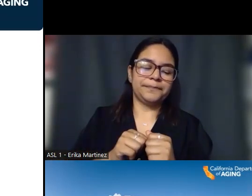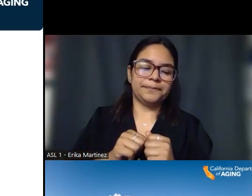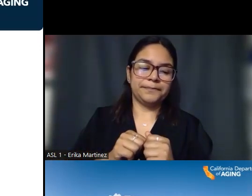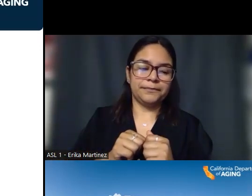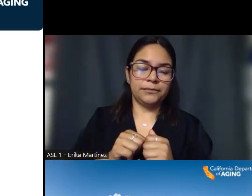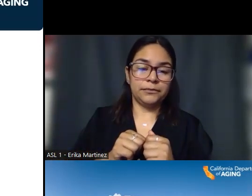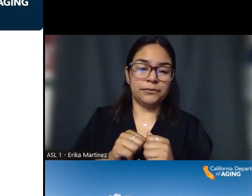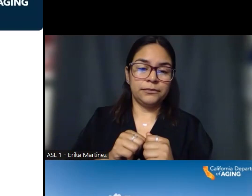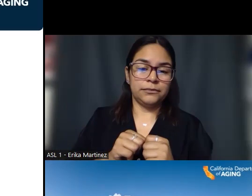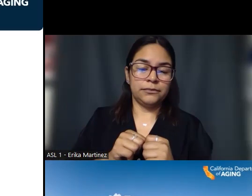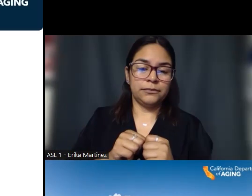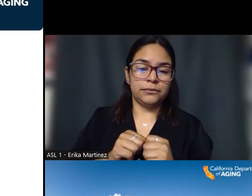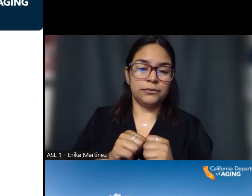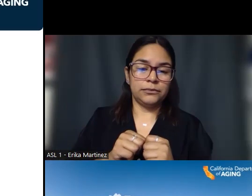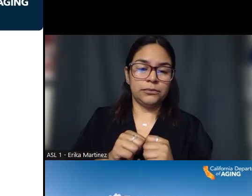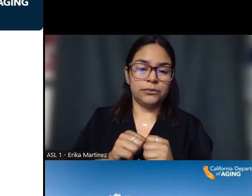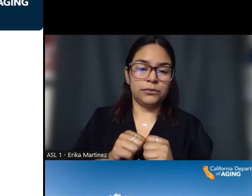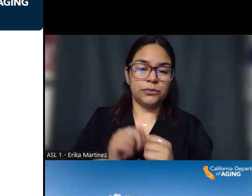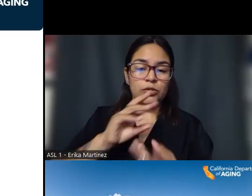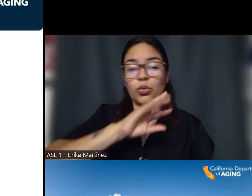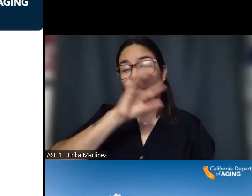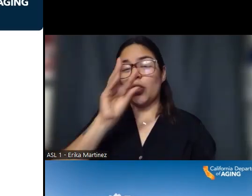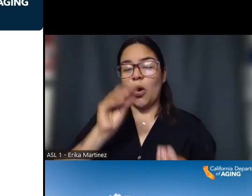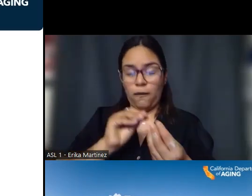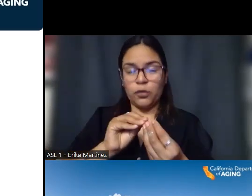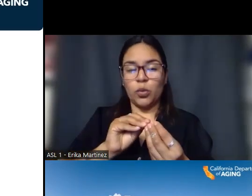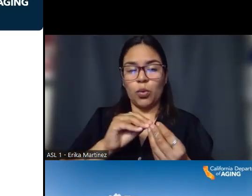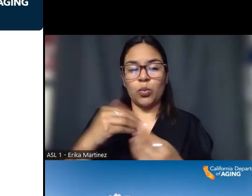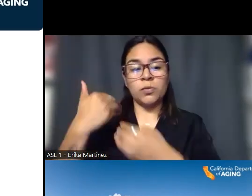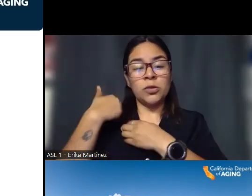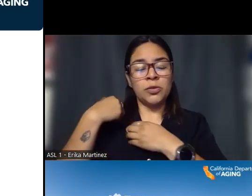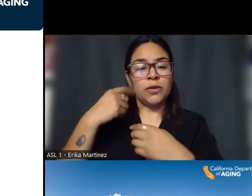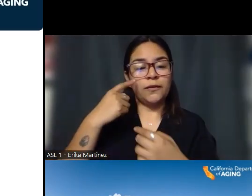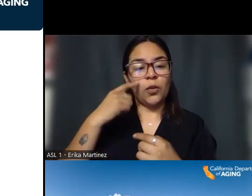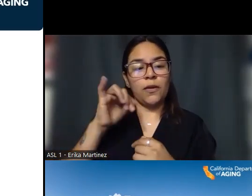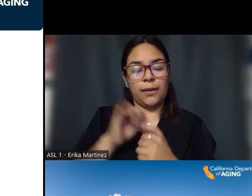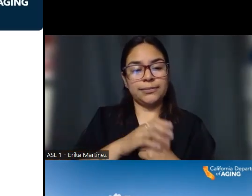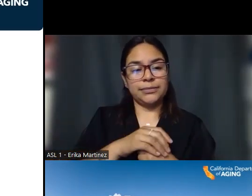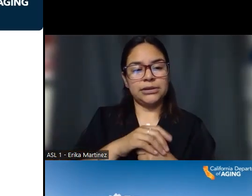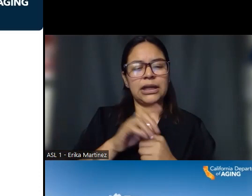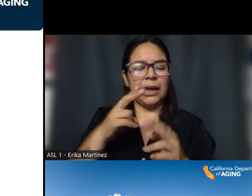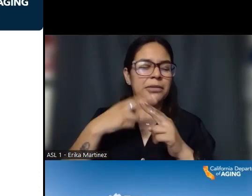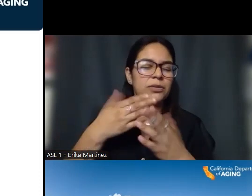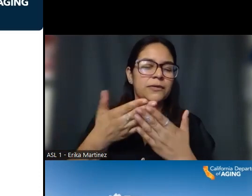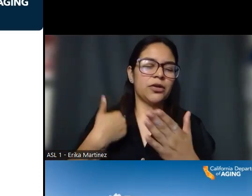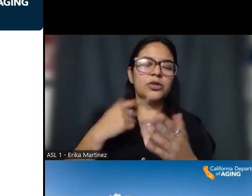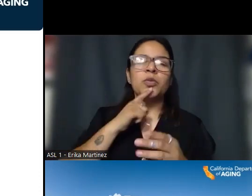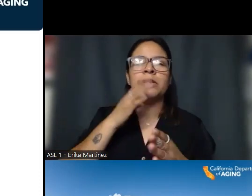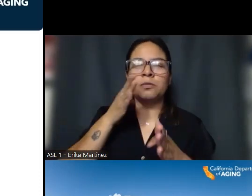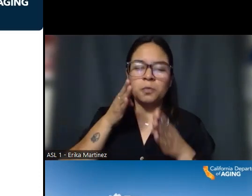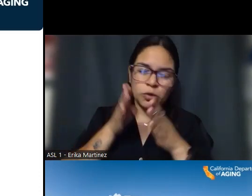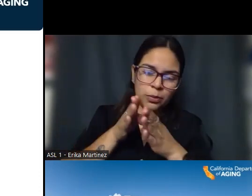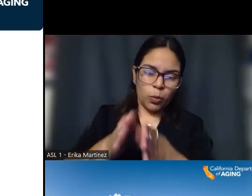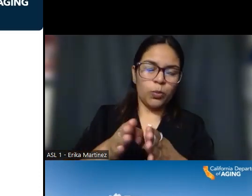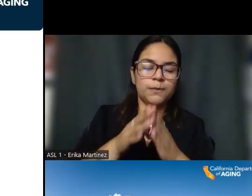Next slide. So the overall role and responsibility of the public patient rep, as I mentioned in the beginning, it's a narrow role. We